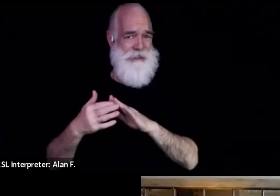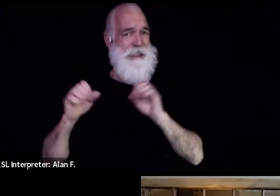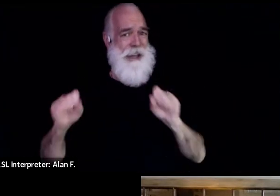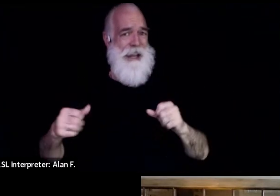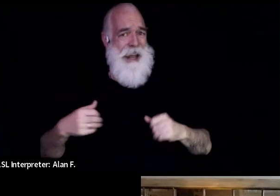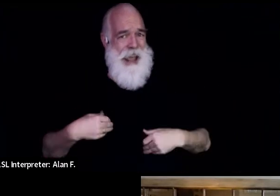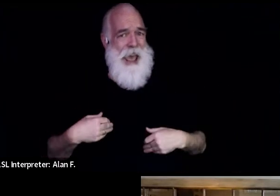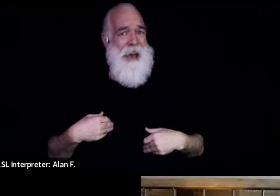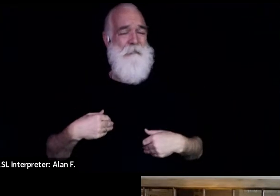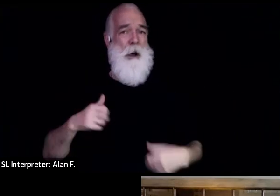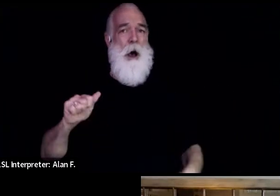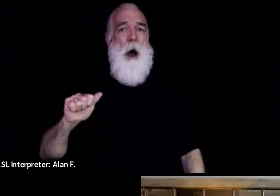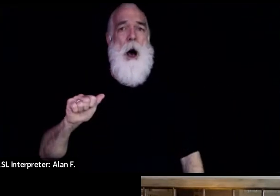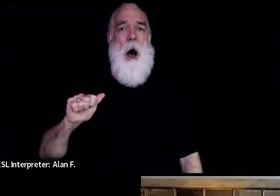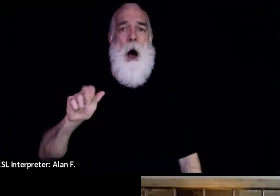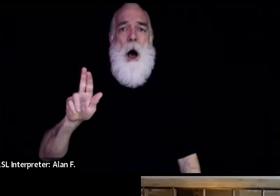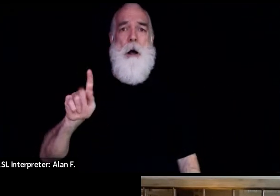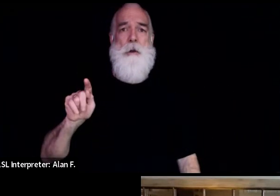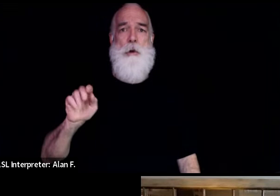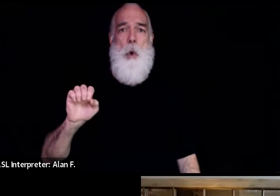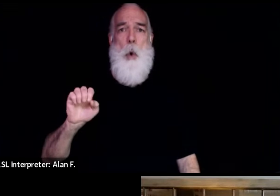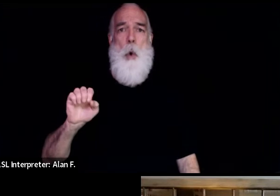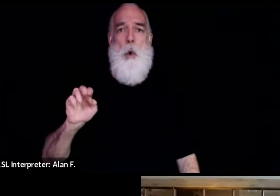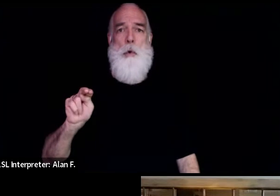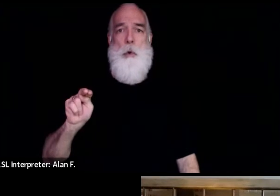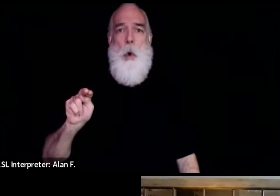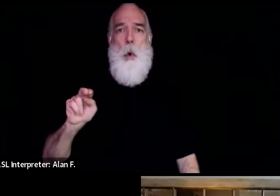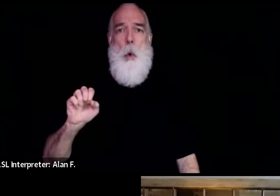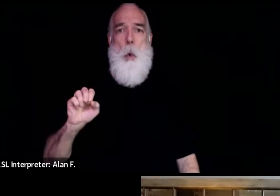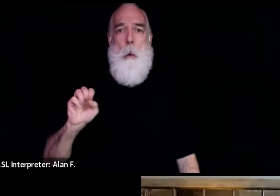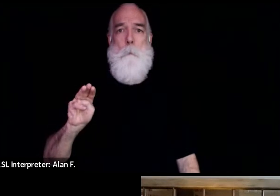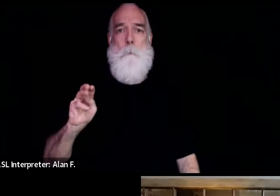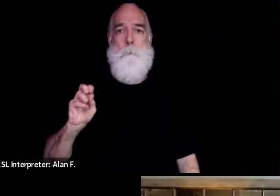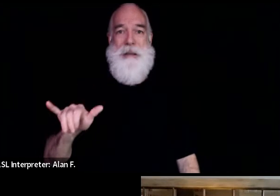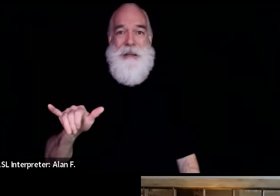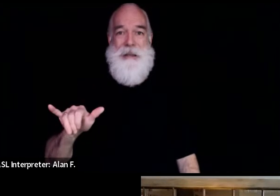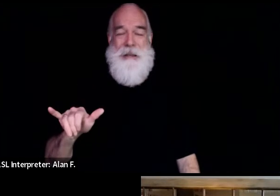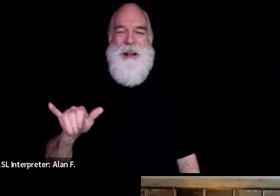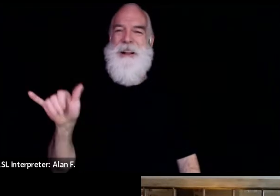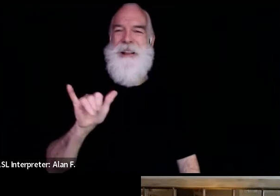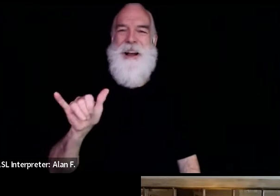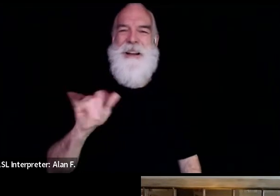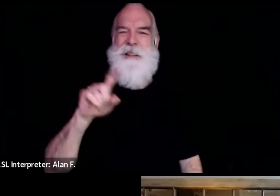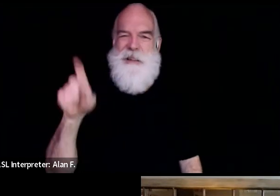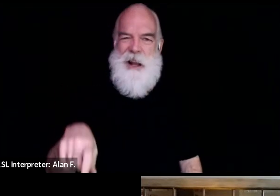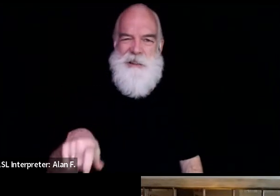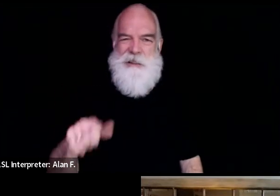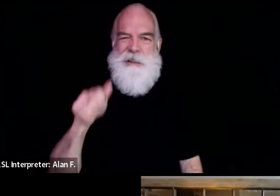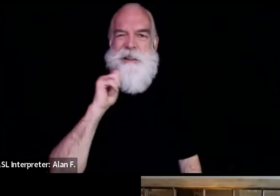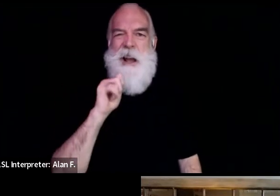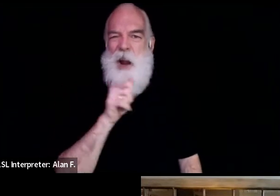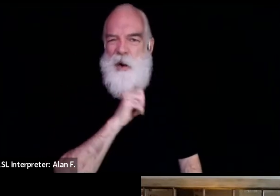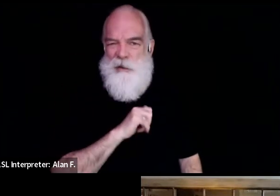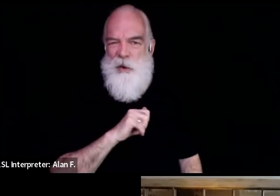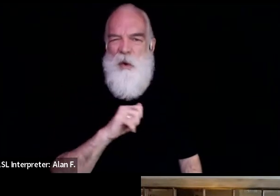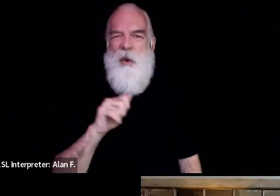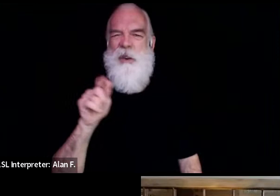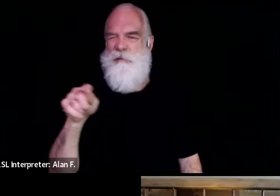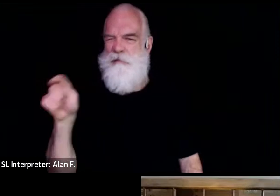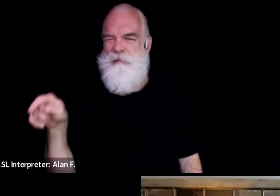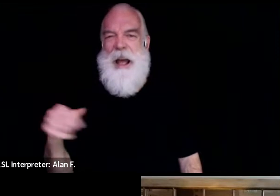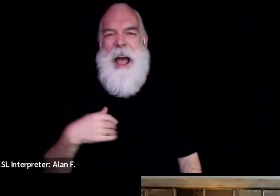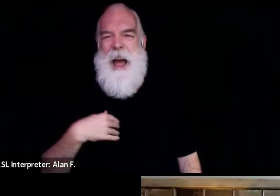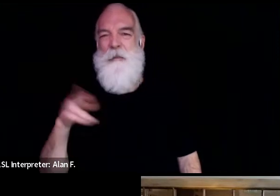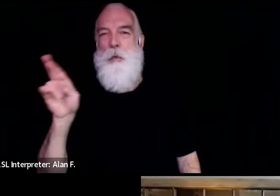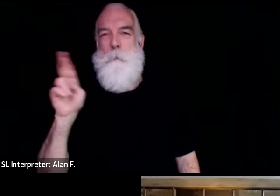against what is happening in states like Georgia and Florida and Texas and Arizona, where you have Republican-controlled state governments that